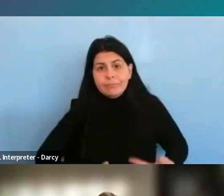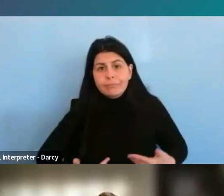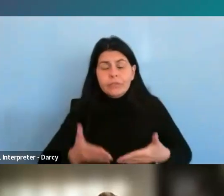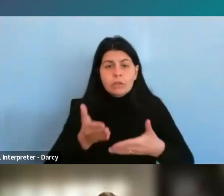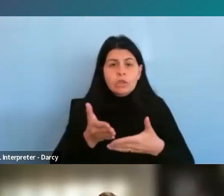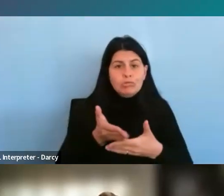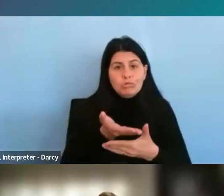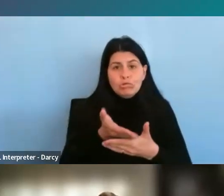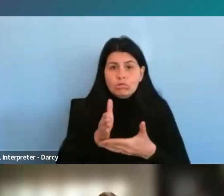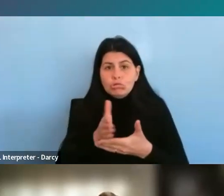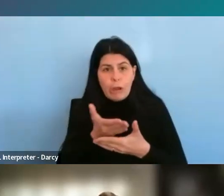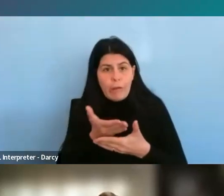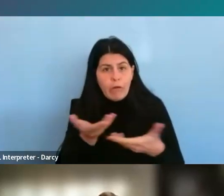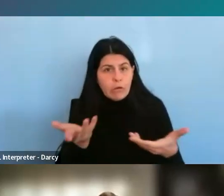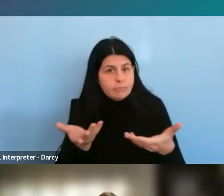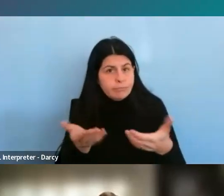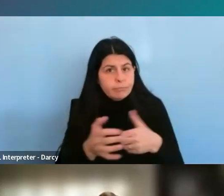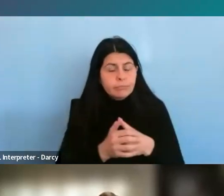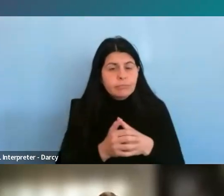share the